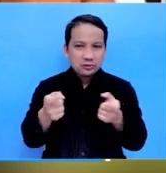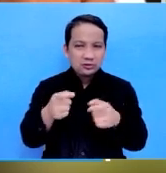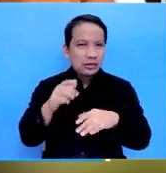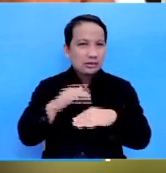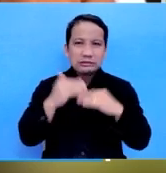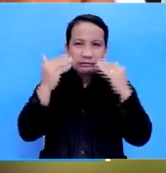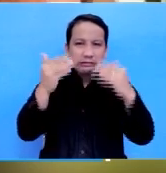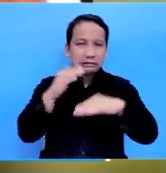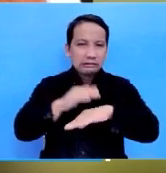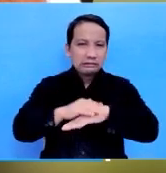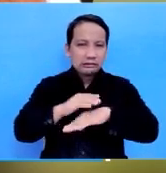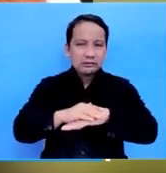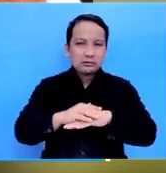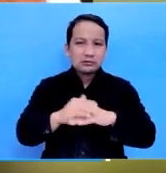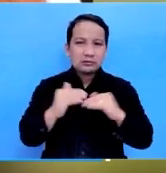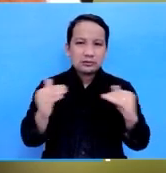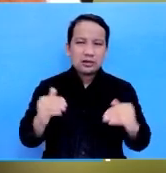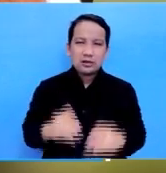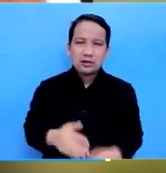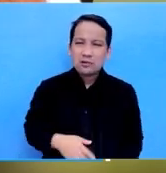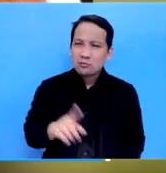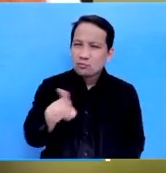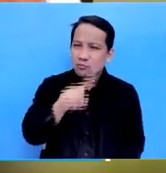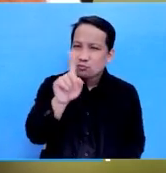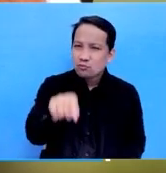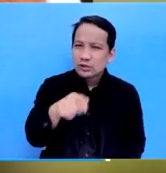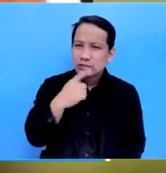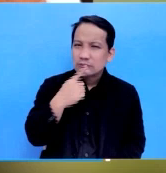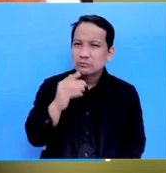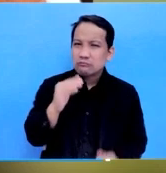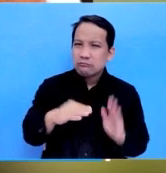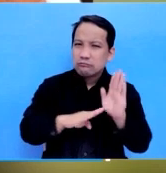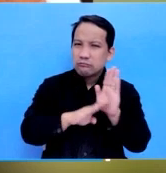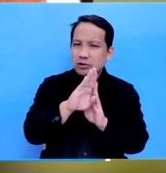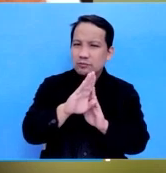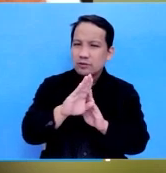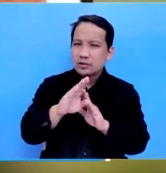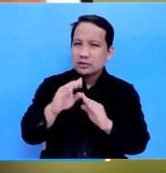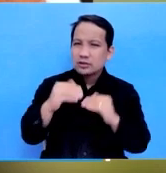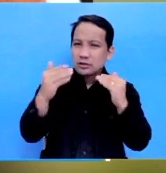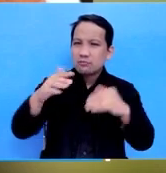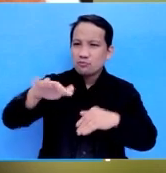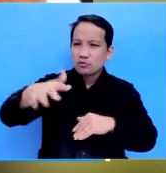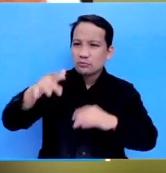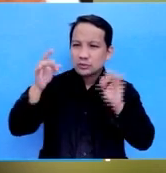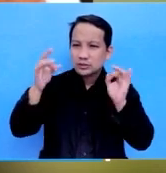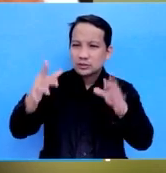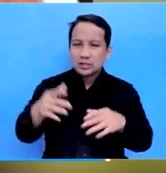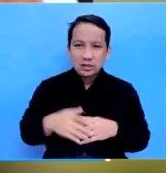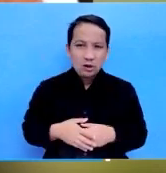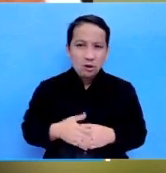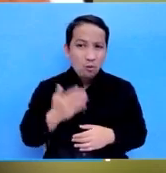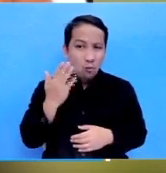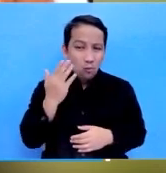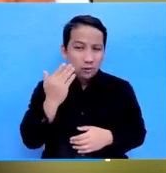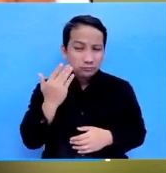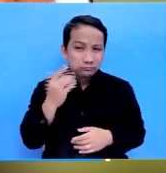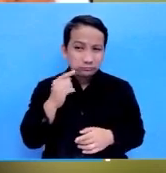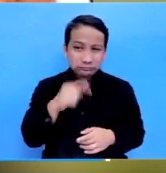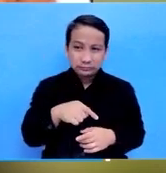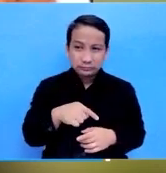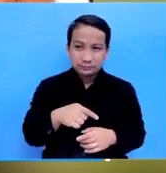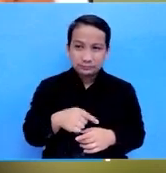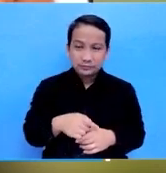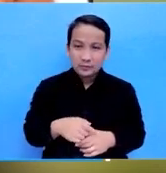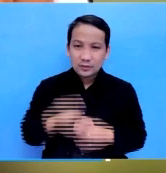levels. Kailan po ba inaasahang sasampa sa moderate risk ang NCR? Kasi nga po, meron po kayo